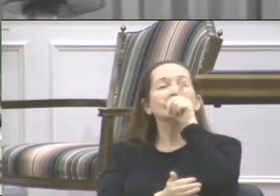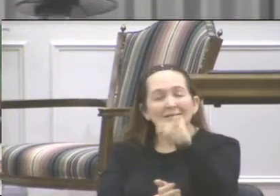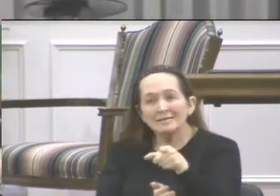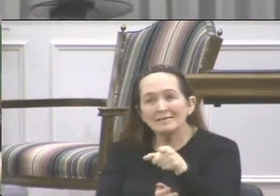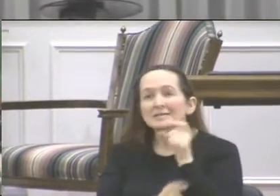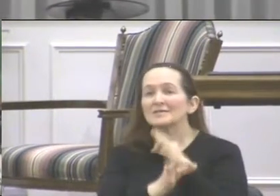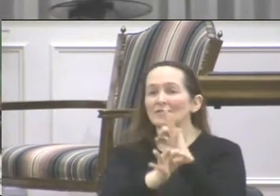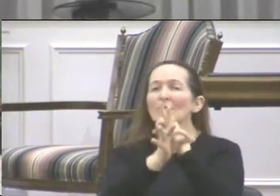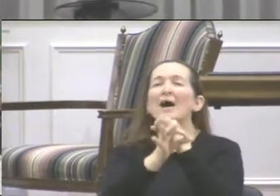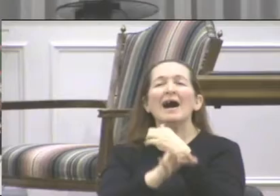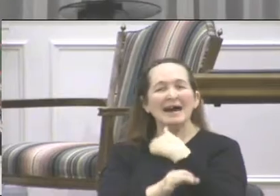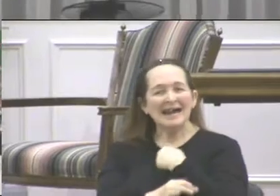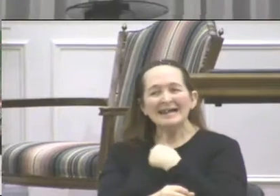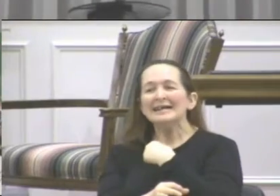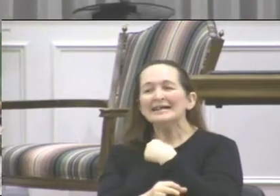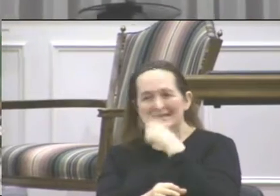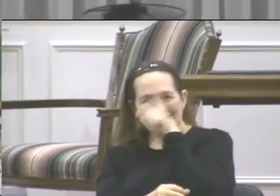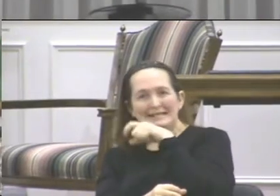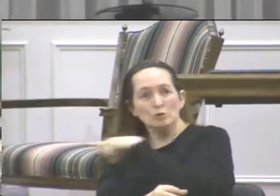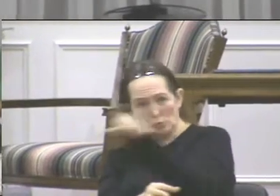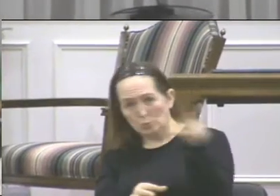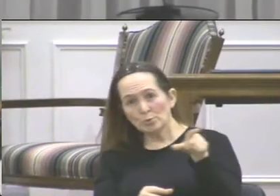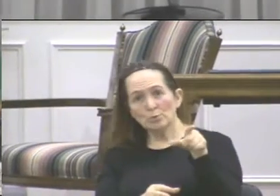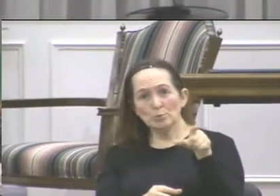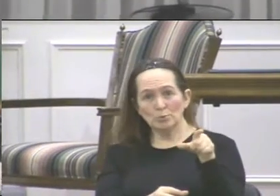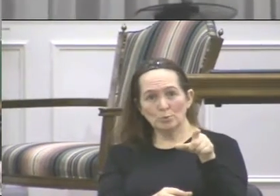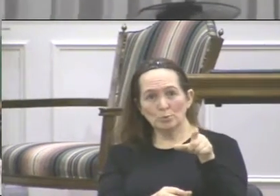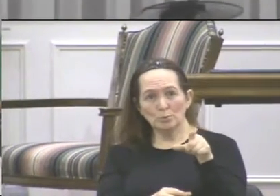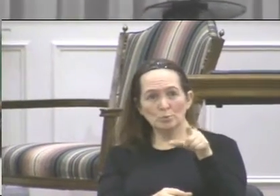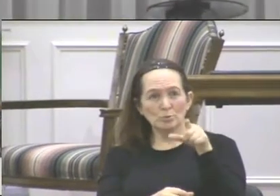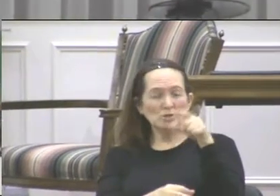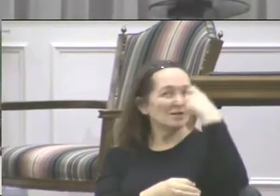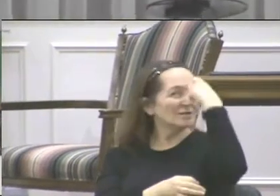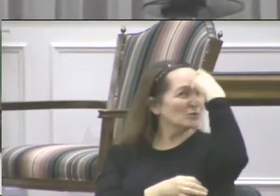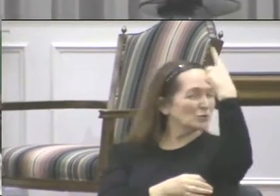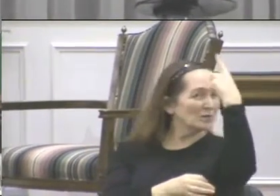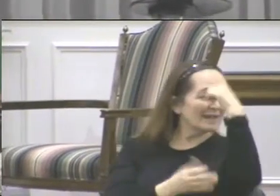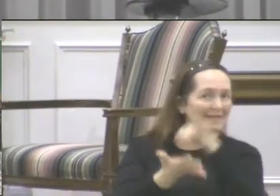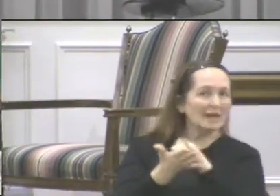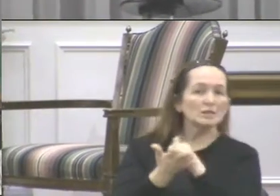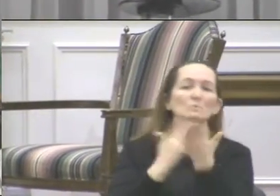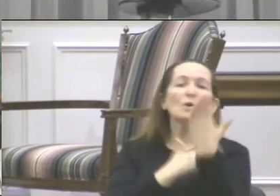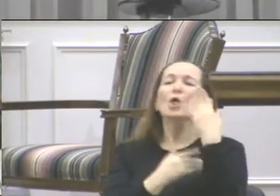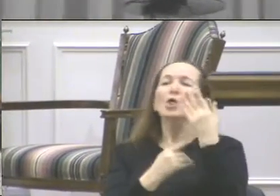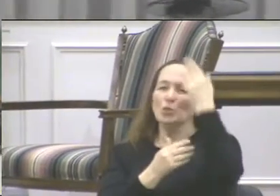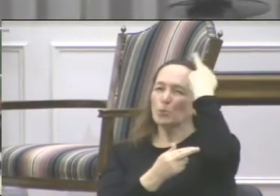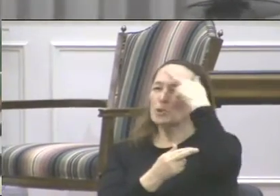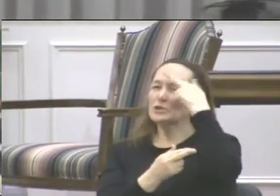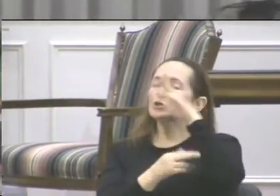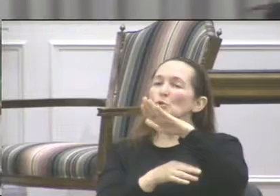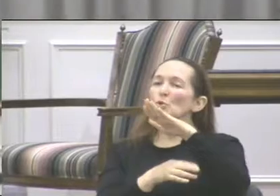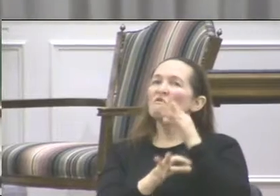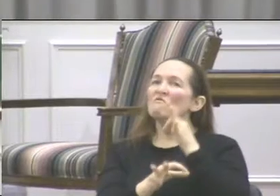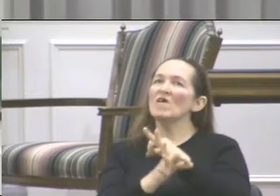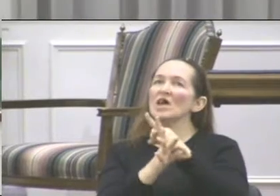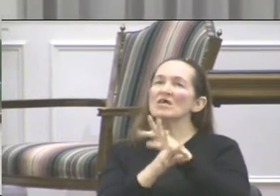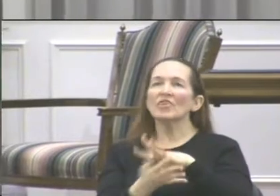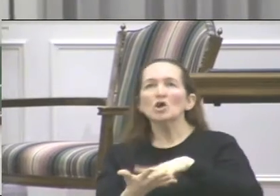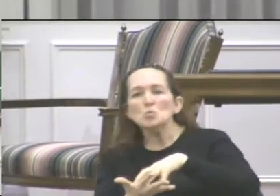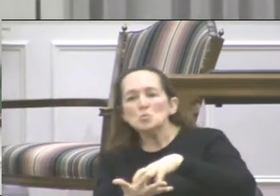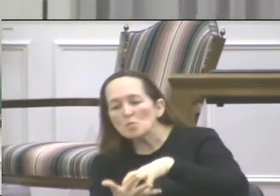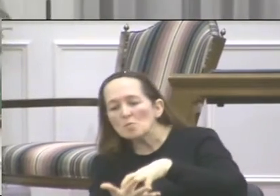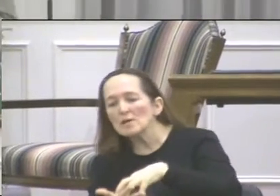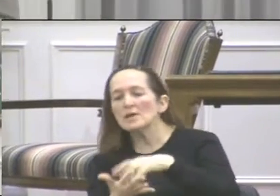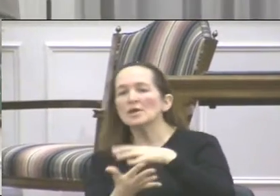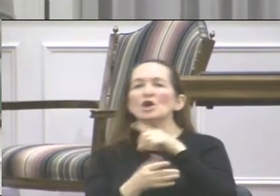morning. The reason that your faith wanes along the way, the reason that you settle at times,